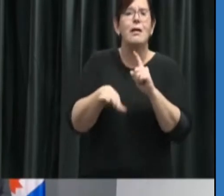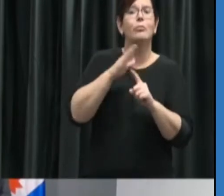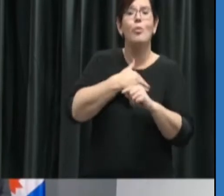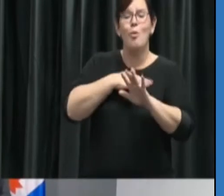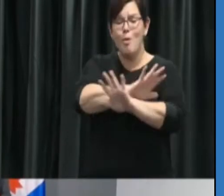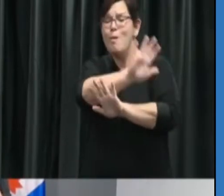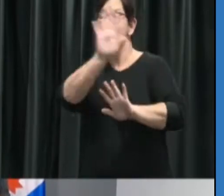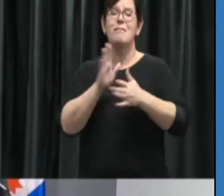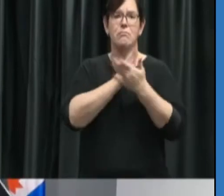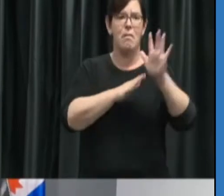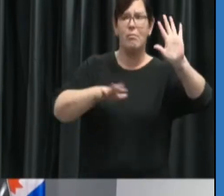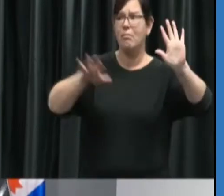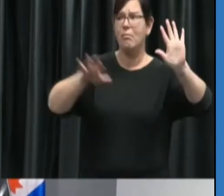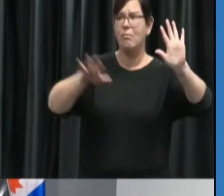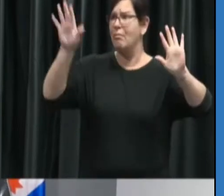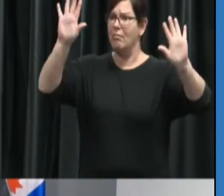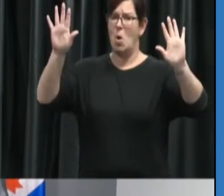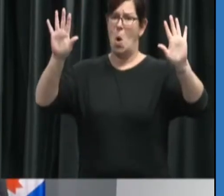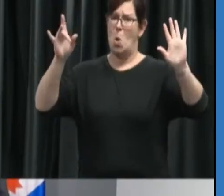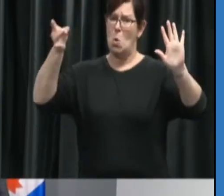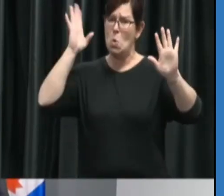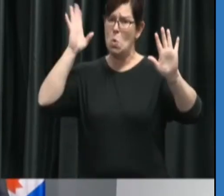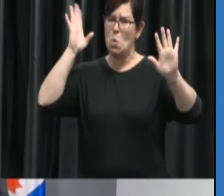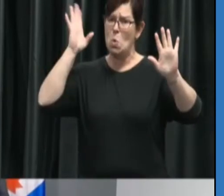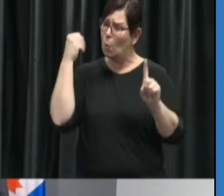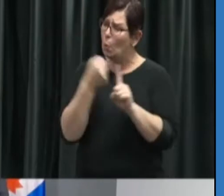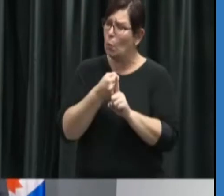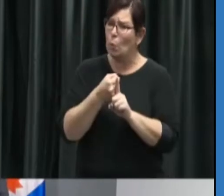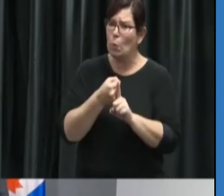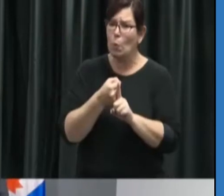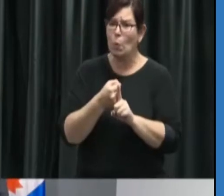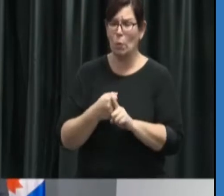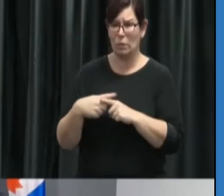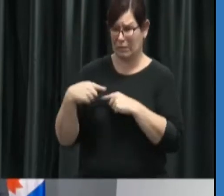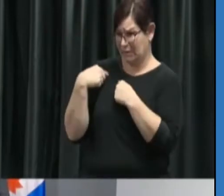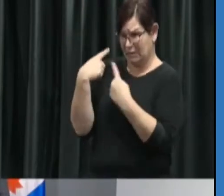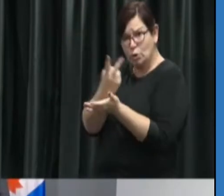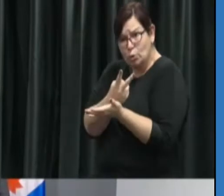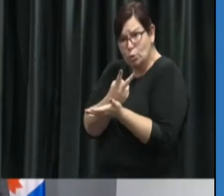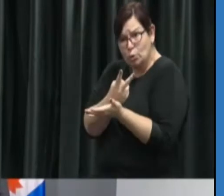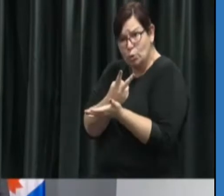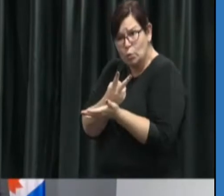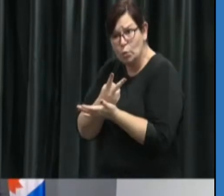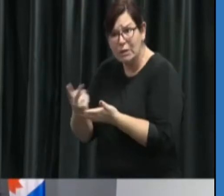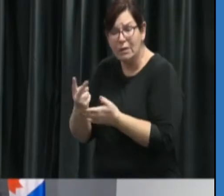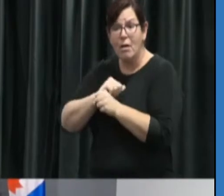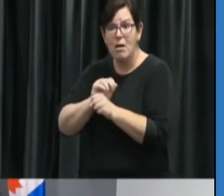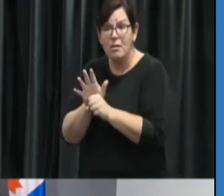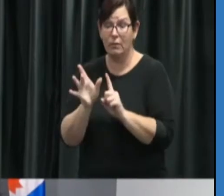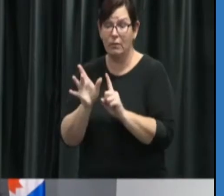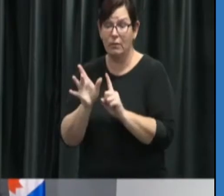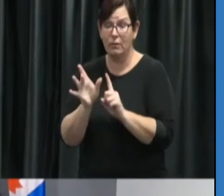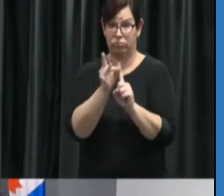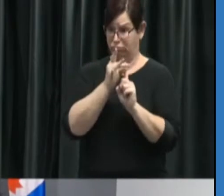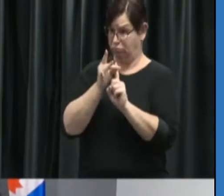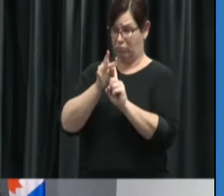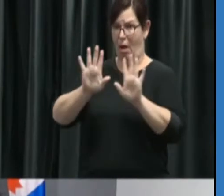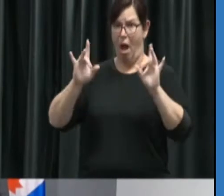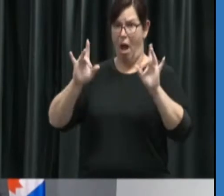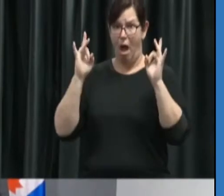this virus. Over the past few weeks, we've seen the number of positive COVID-19 cases drastically increase, especially